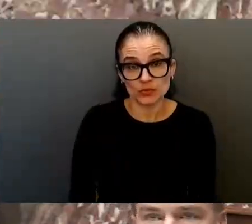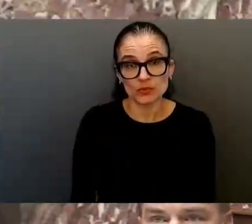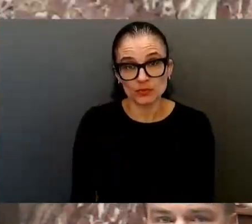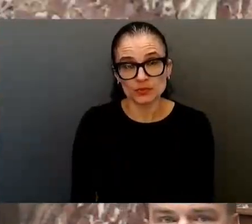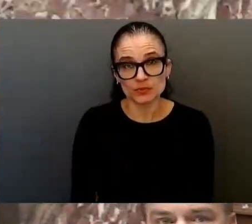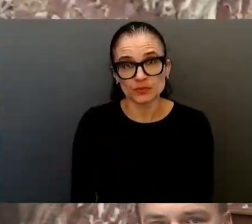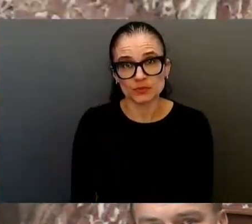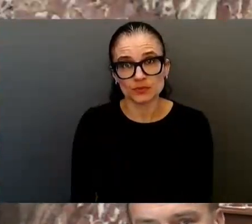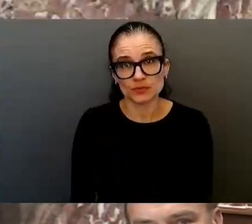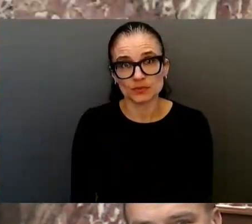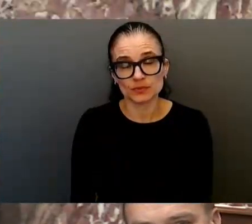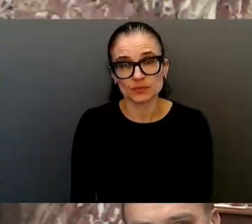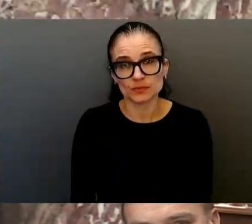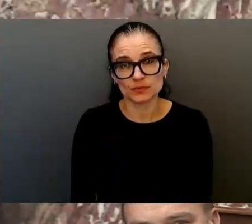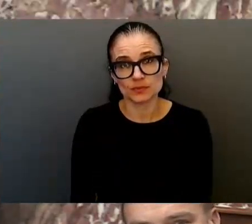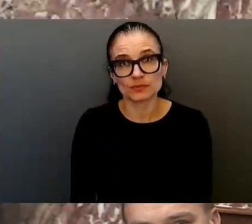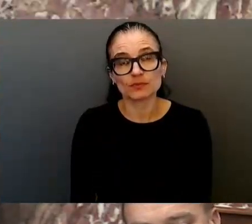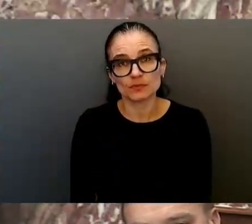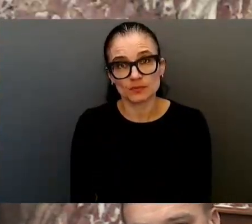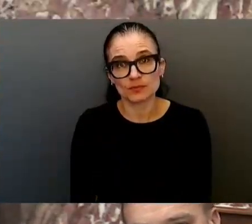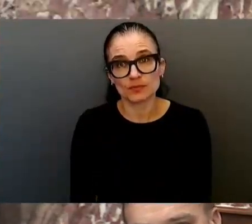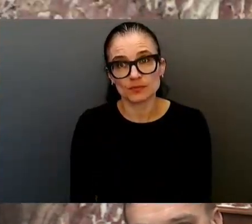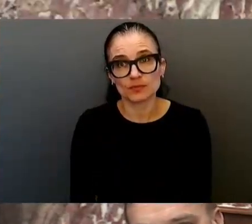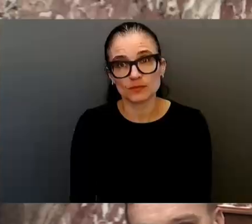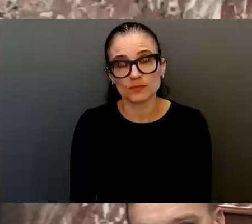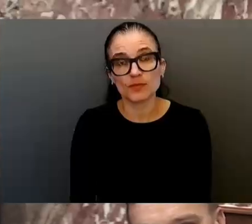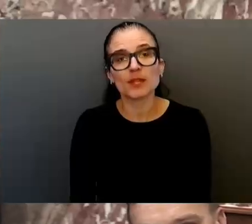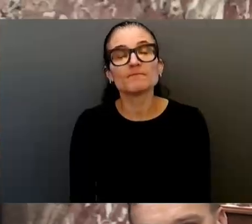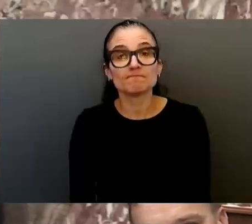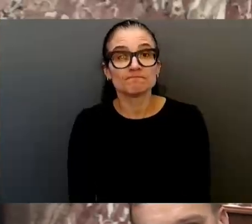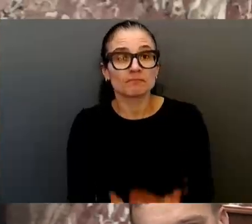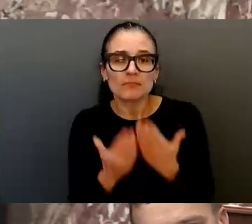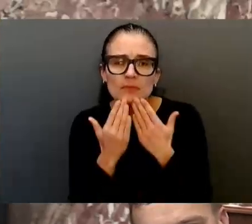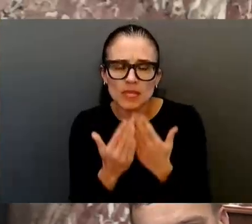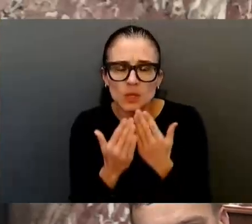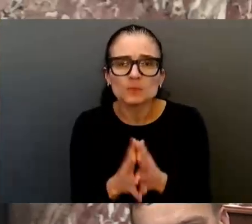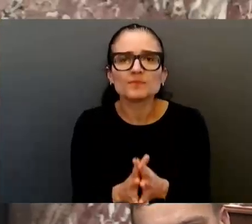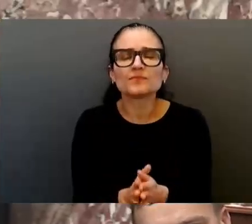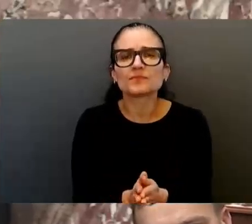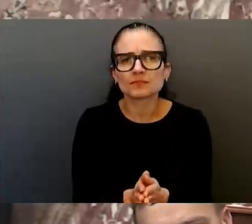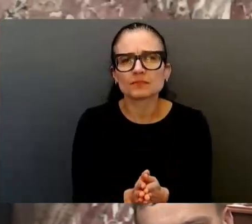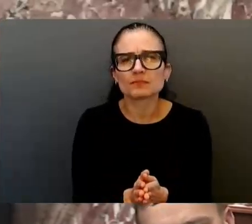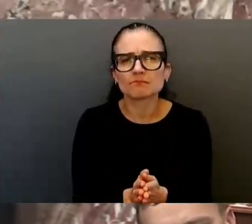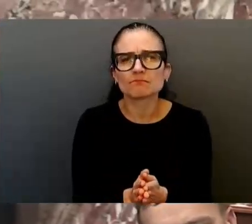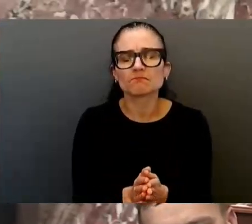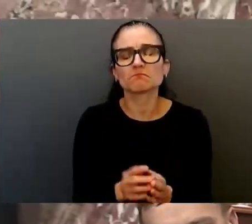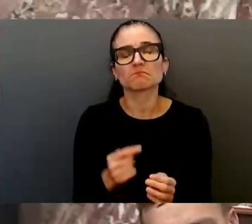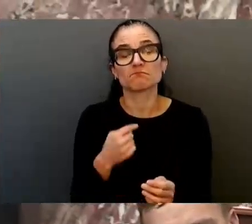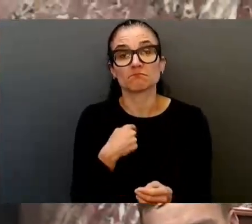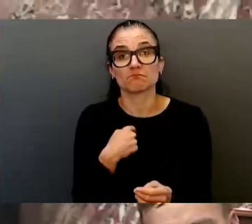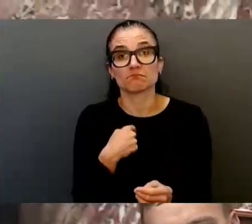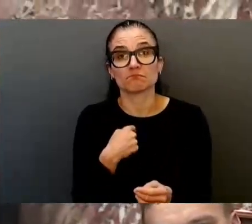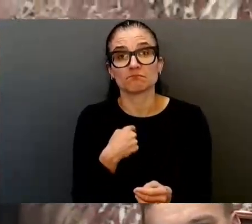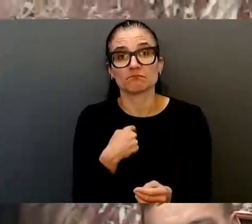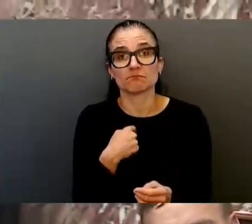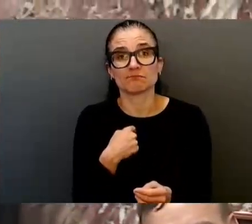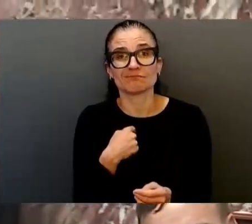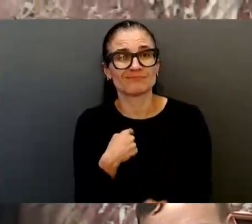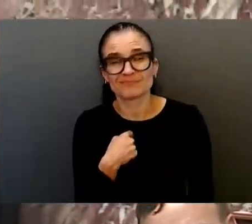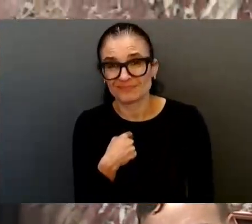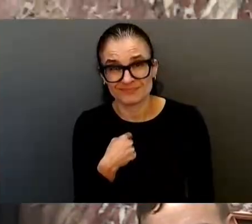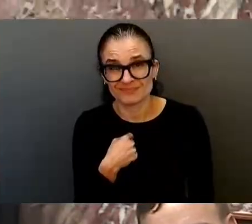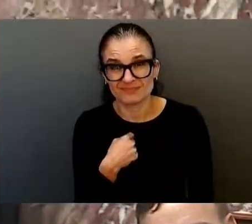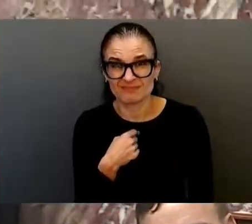Thank you so much, Honourable Speaker. Again, won't be surprised at this House because we've been discussing this for over 3